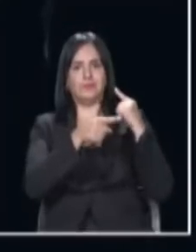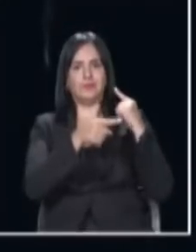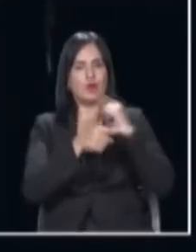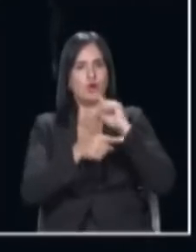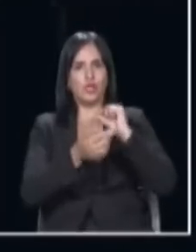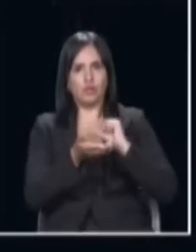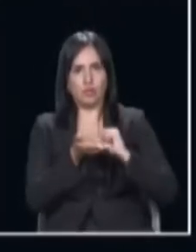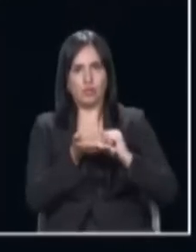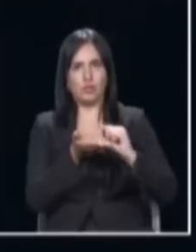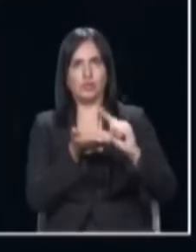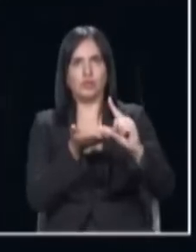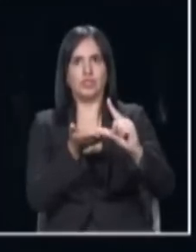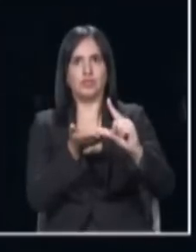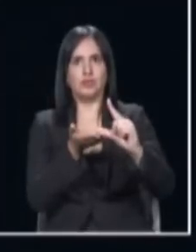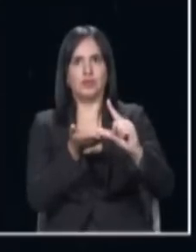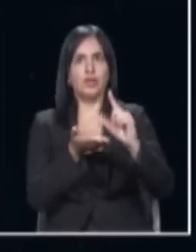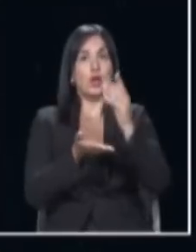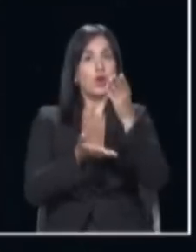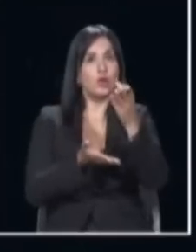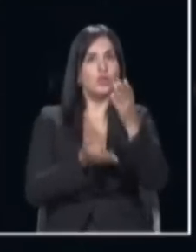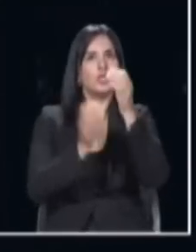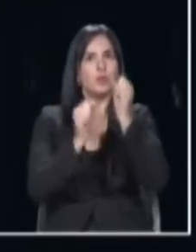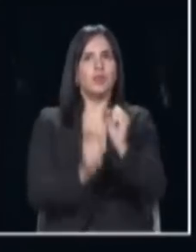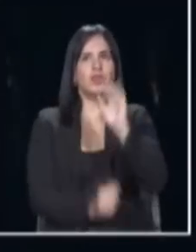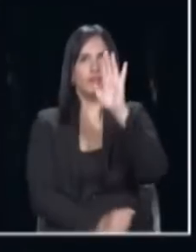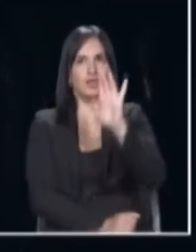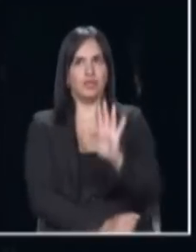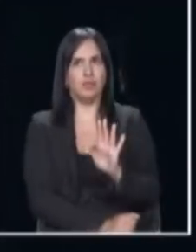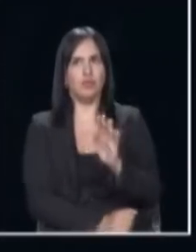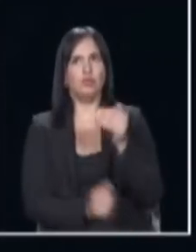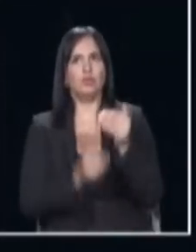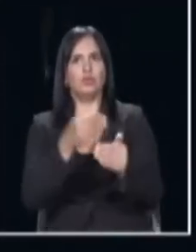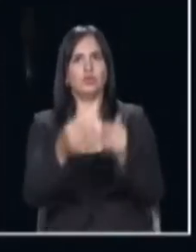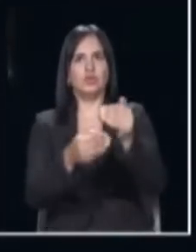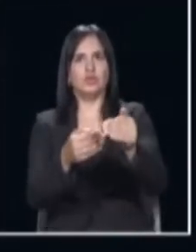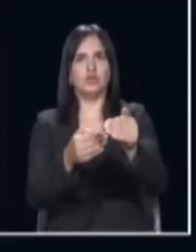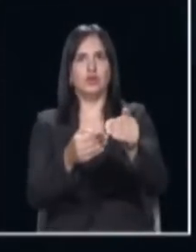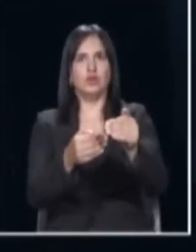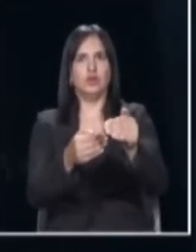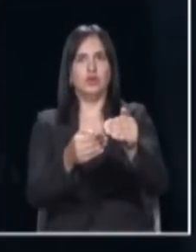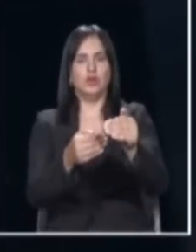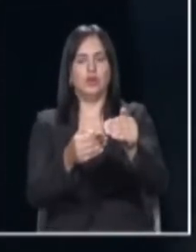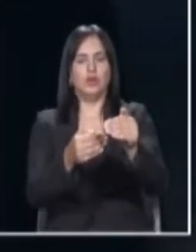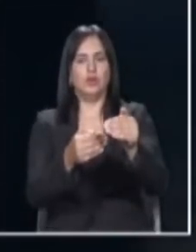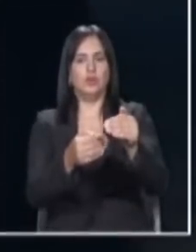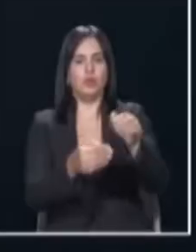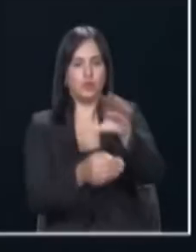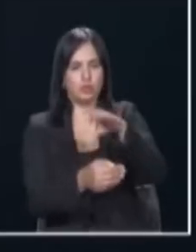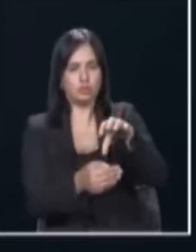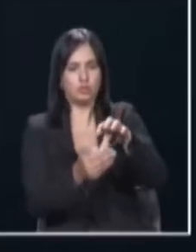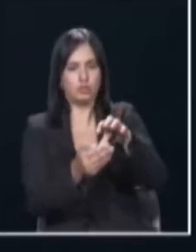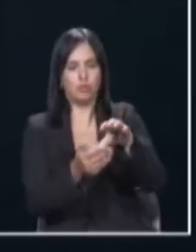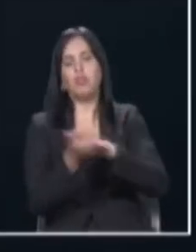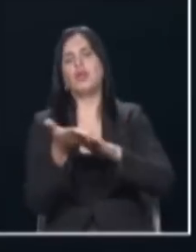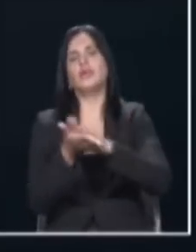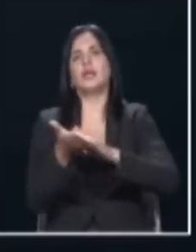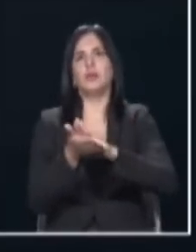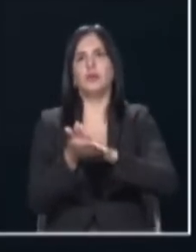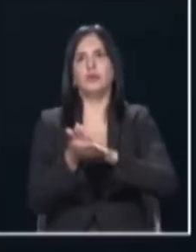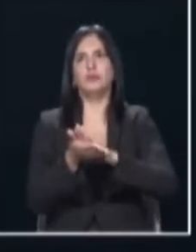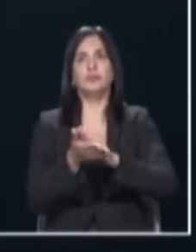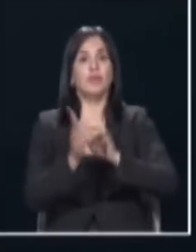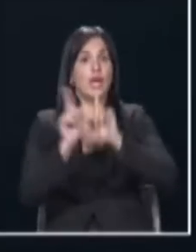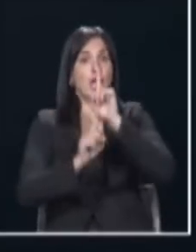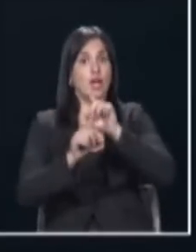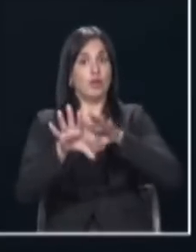you could be describing a process by which an organism loses characteristics or abilities that it once had for example some